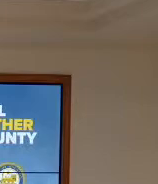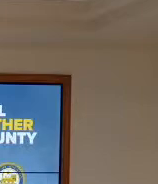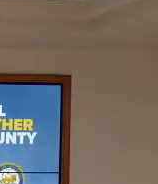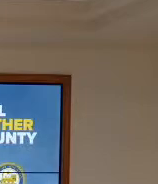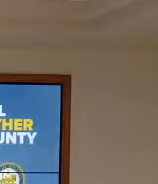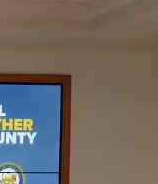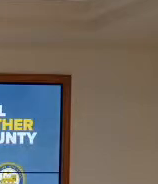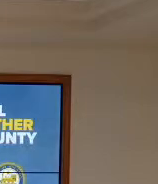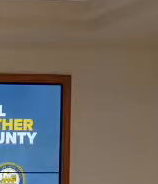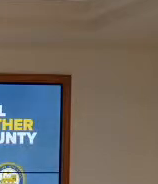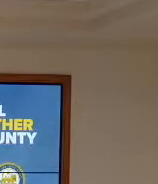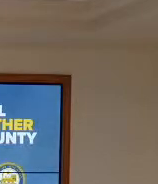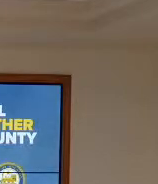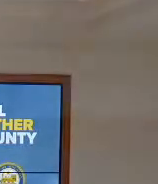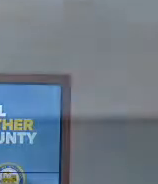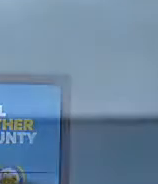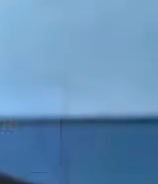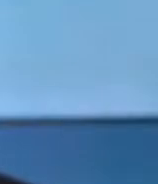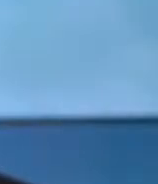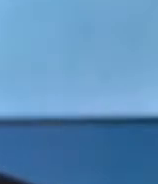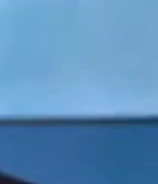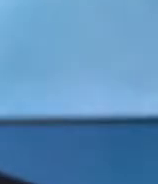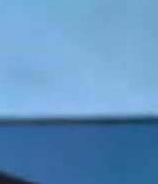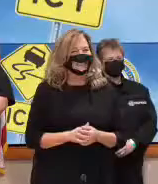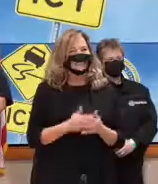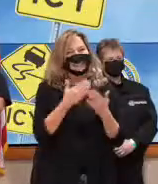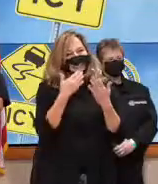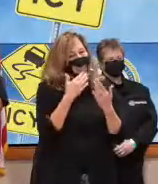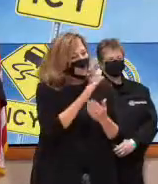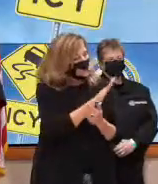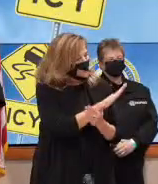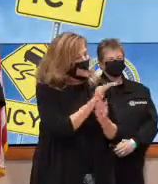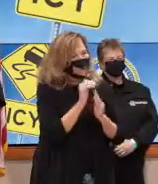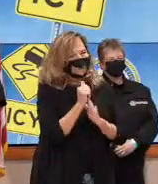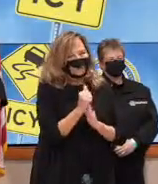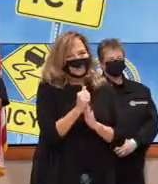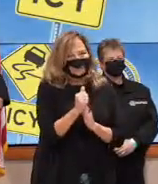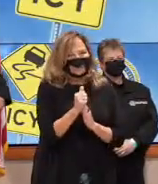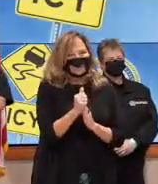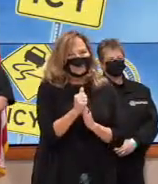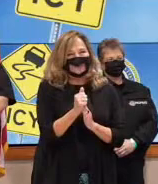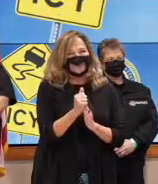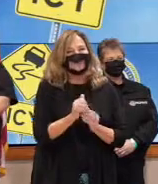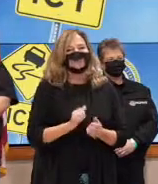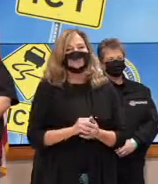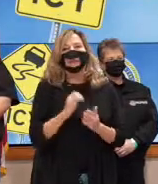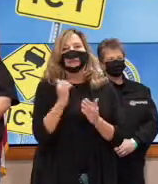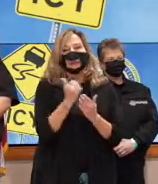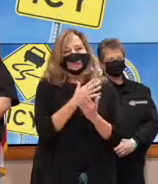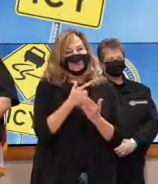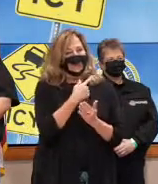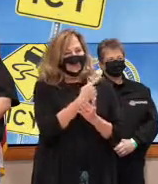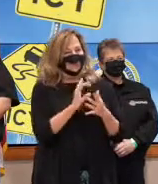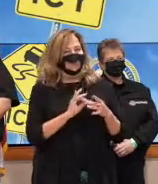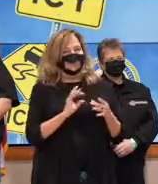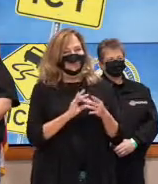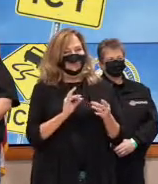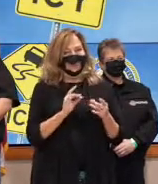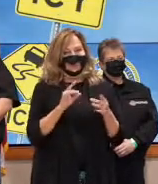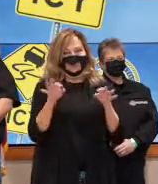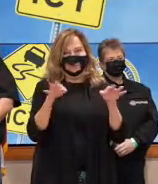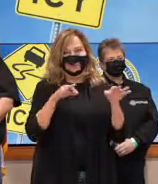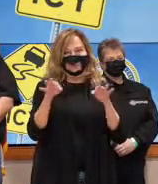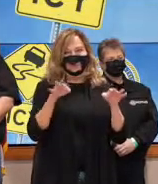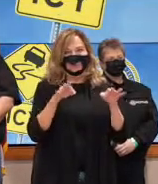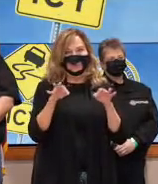way to show some love. But thank you for your leadership, and let me just ditto everything that you have said.